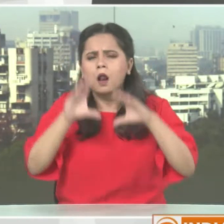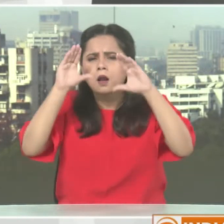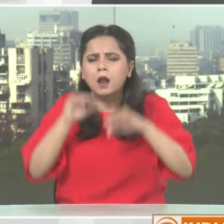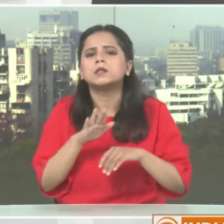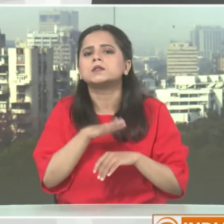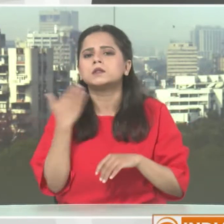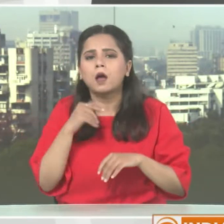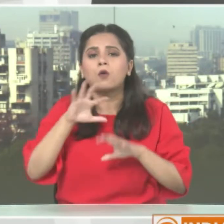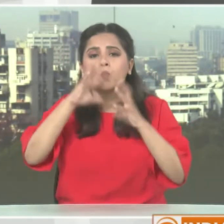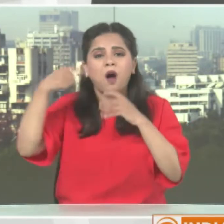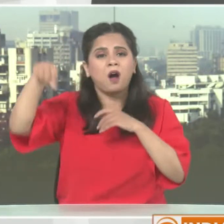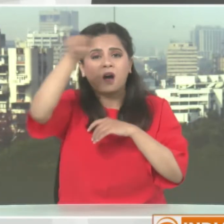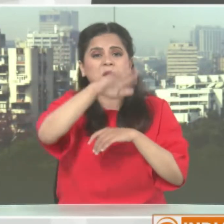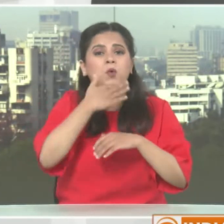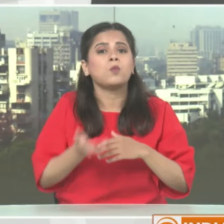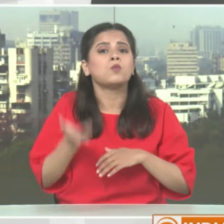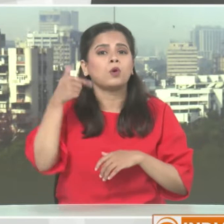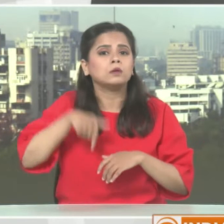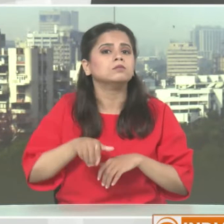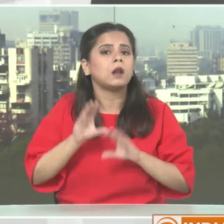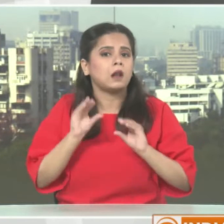world.